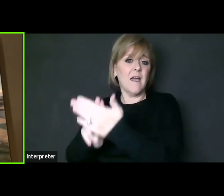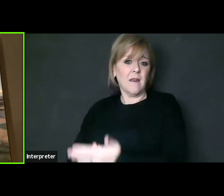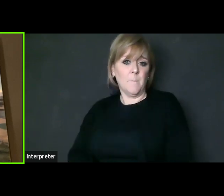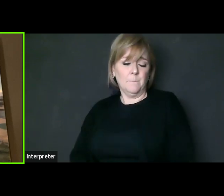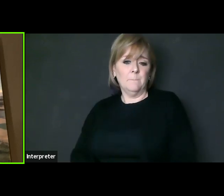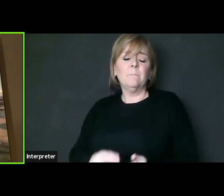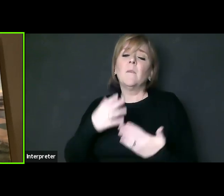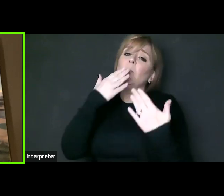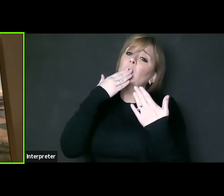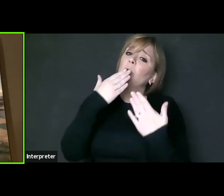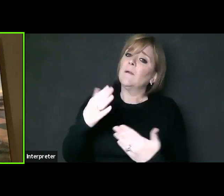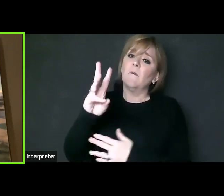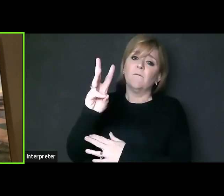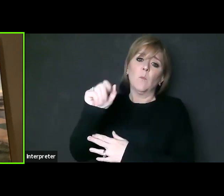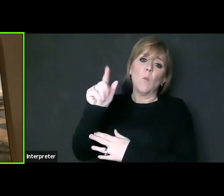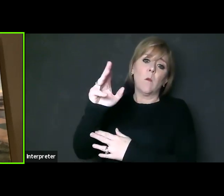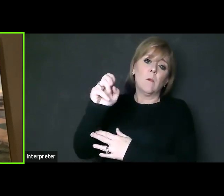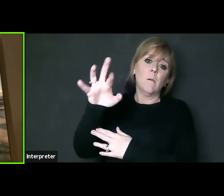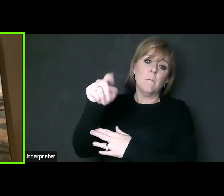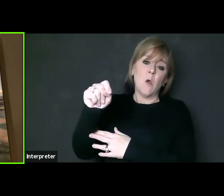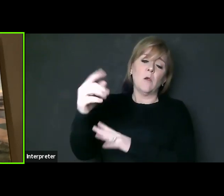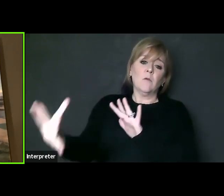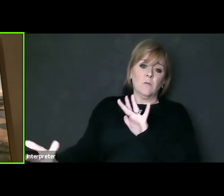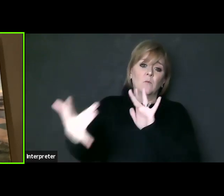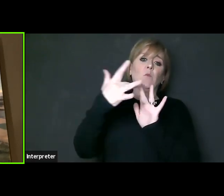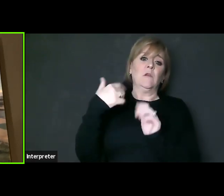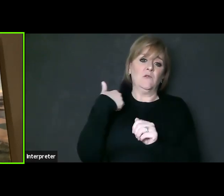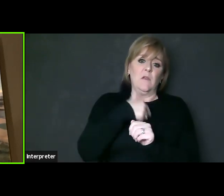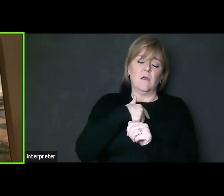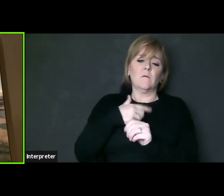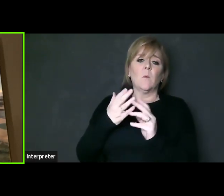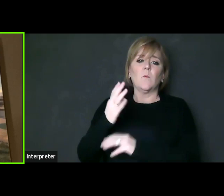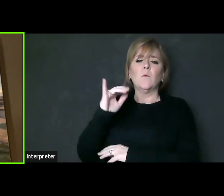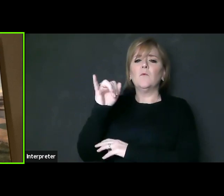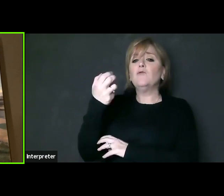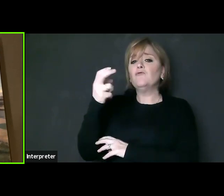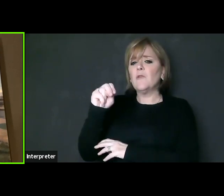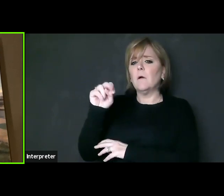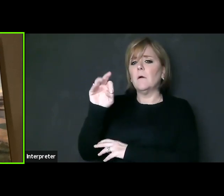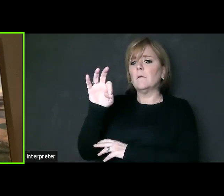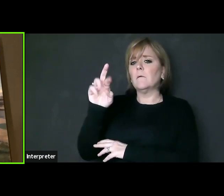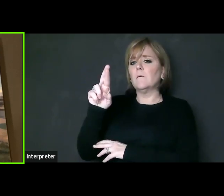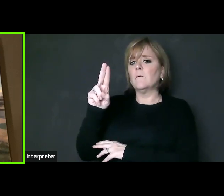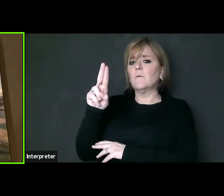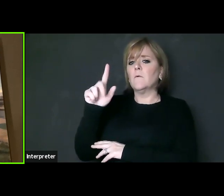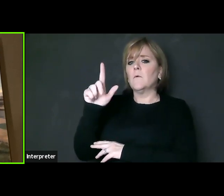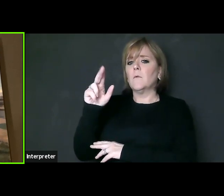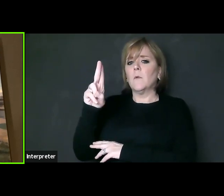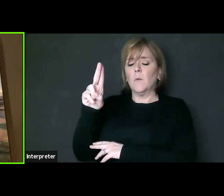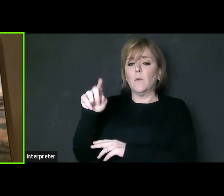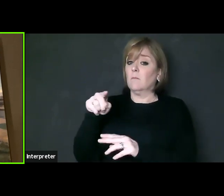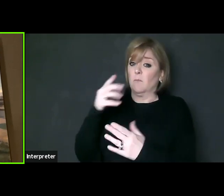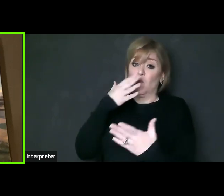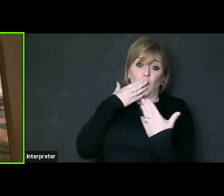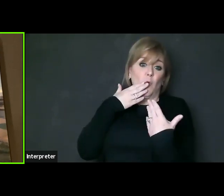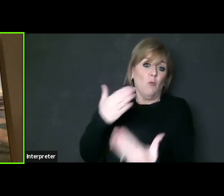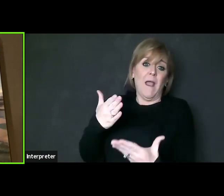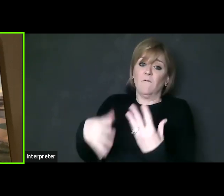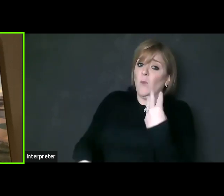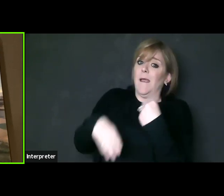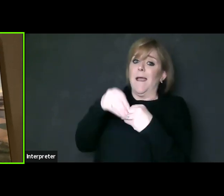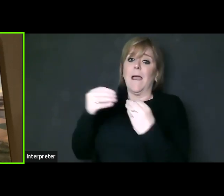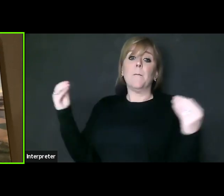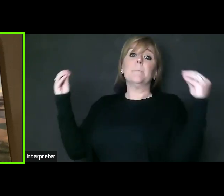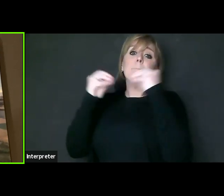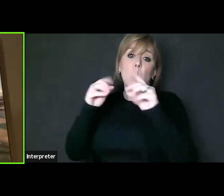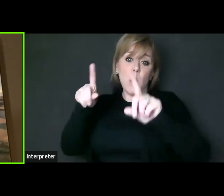us through Representative John Frullo, and we're thankful to be able to have more testing.